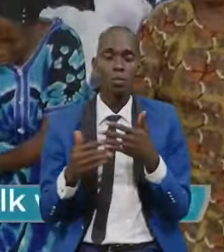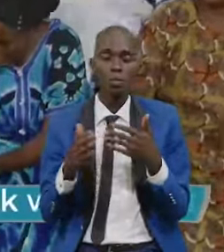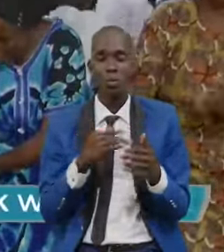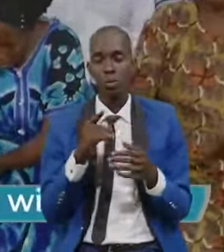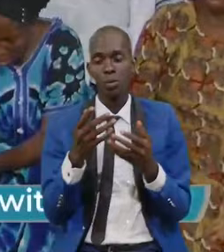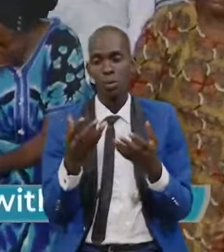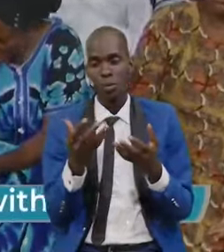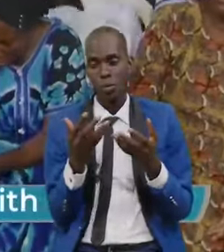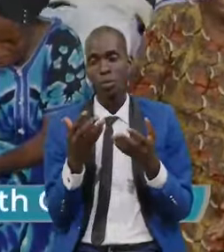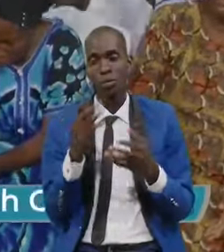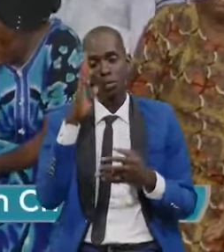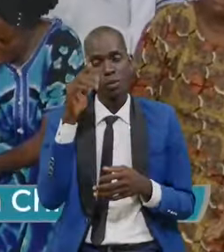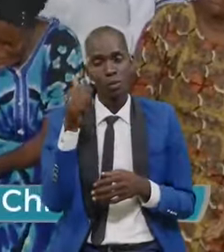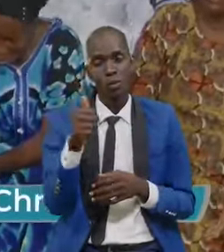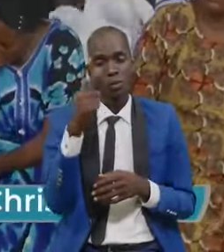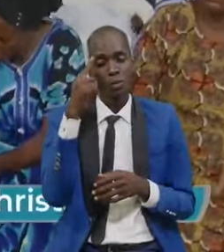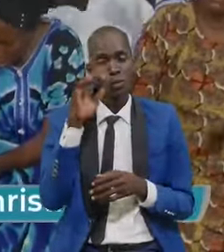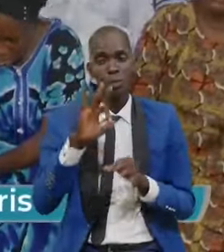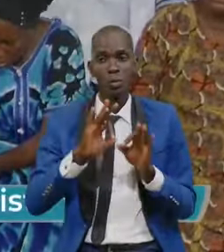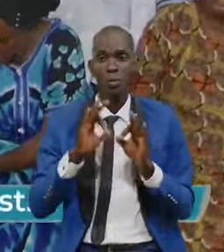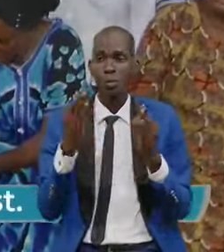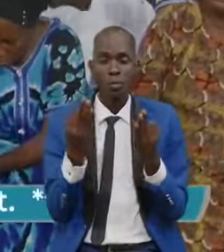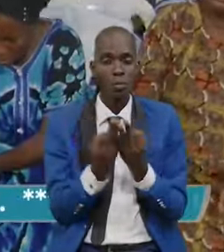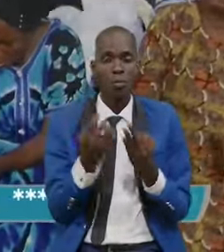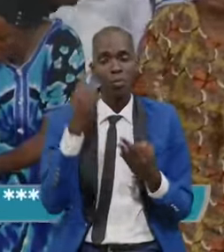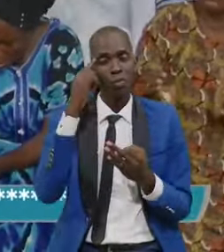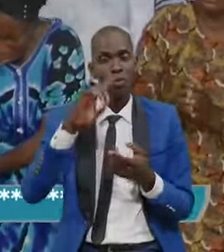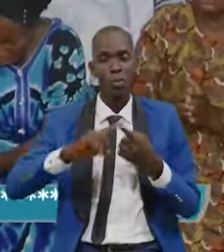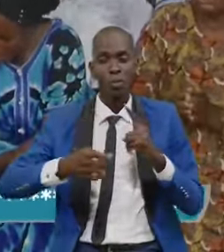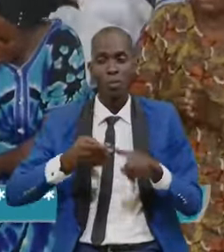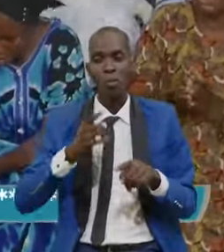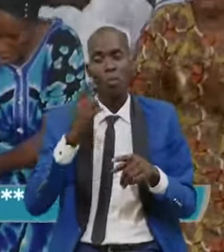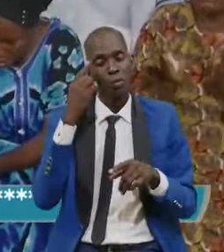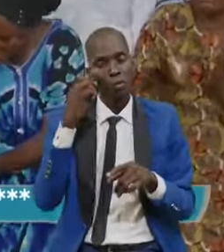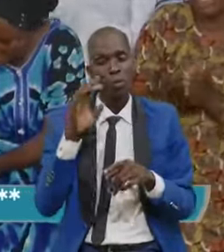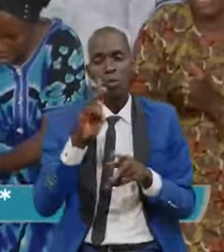At the very back, if you are finished, wave the flag and let me see.